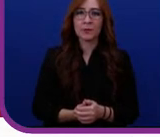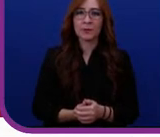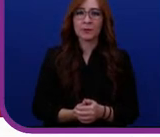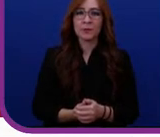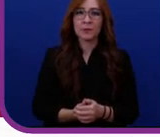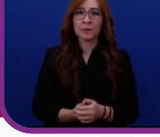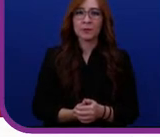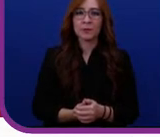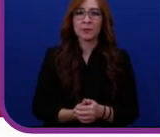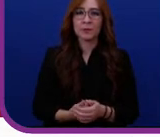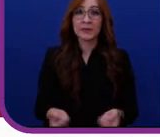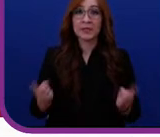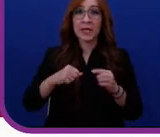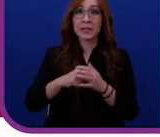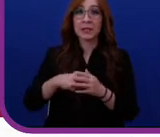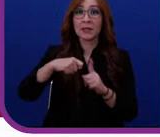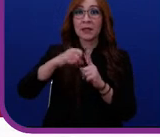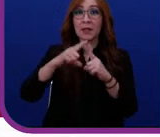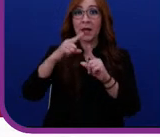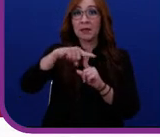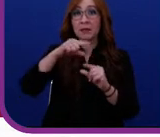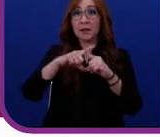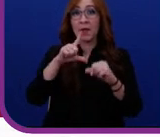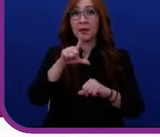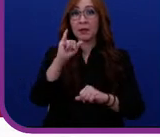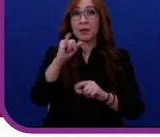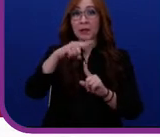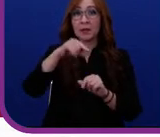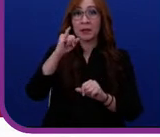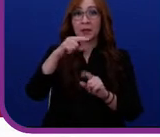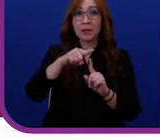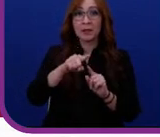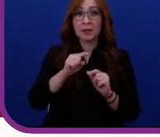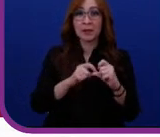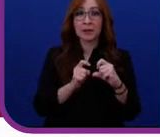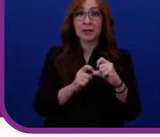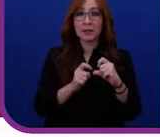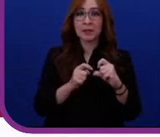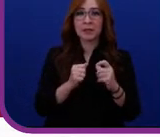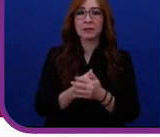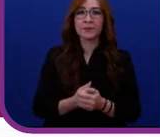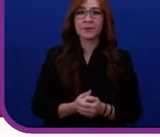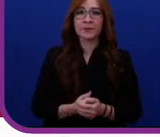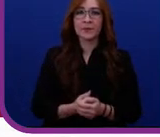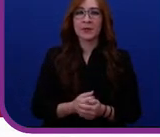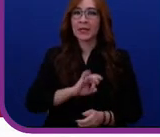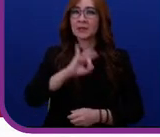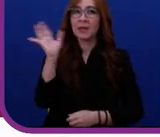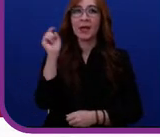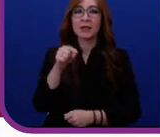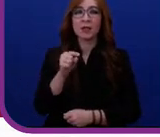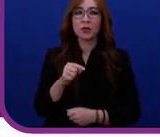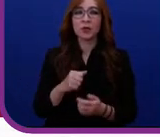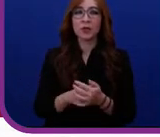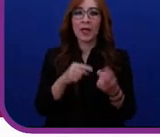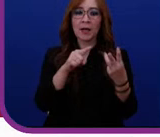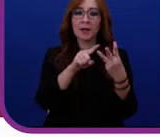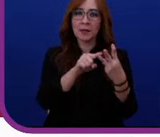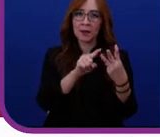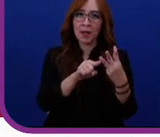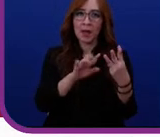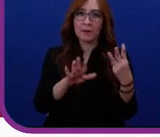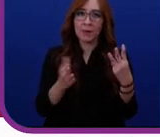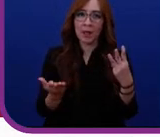by the existence of the Dead skin facilities and also the third is beschrijving